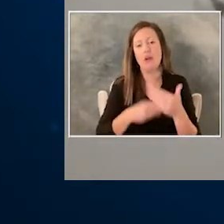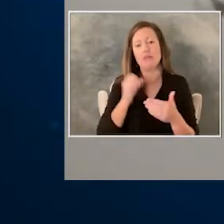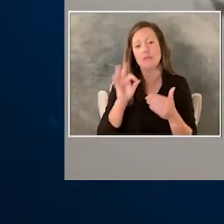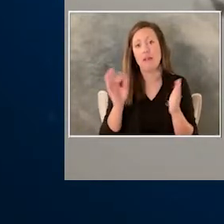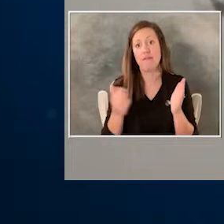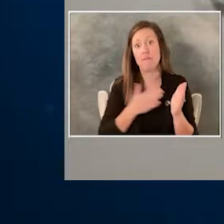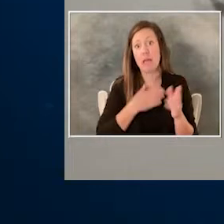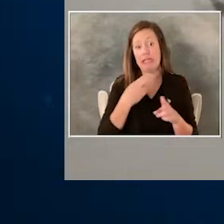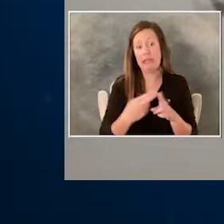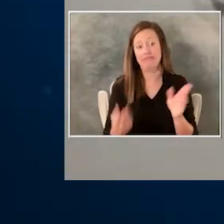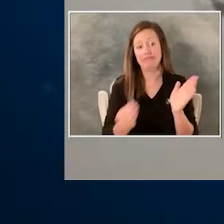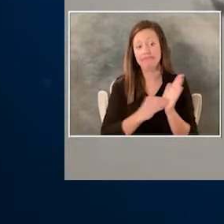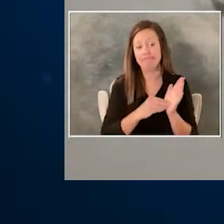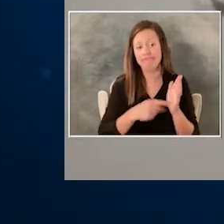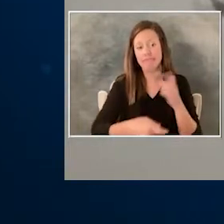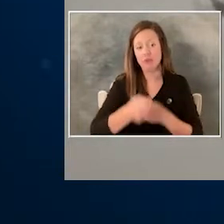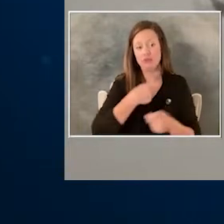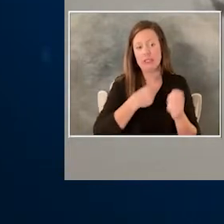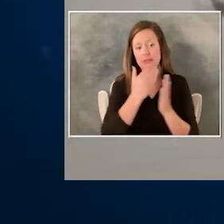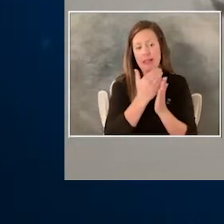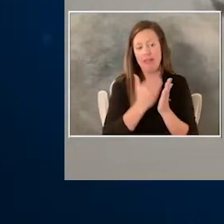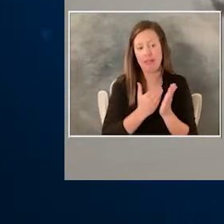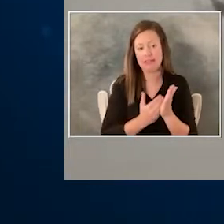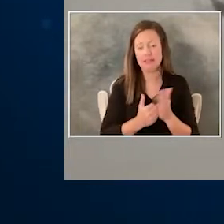the transplant list and getting approved.